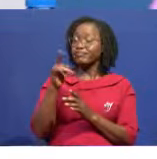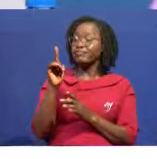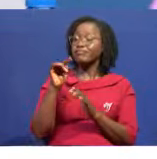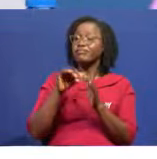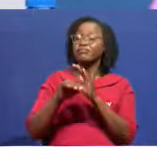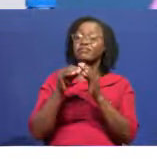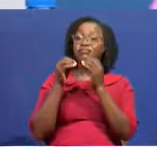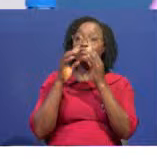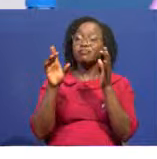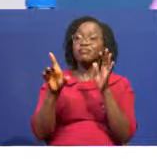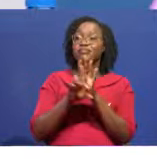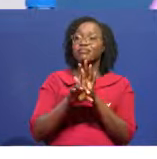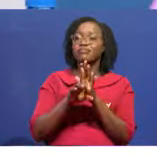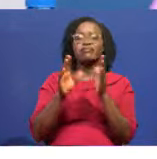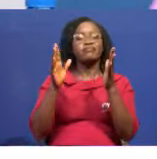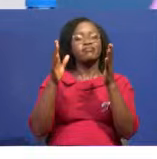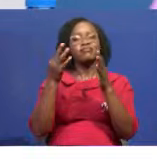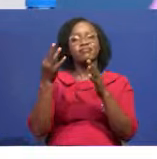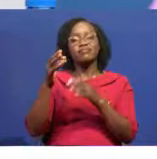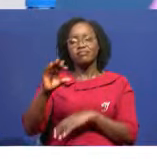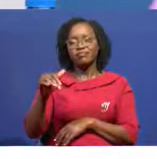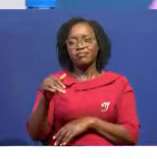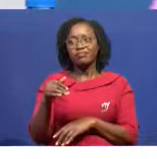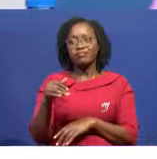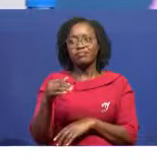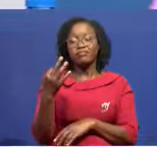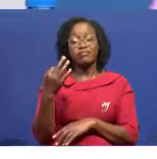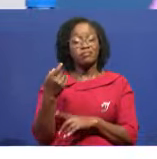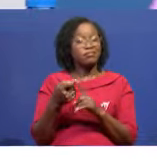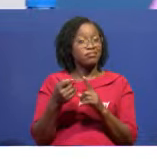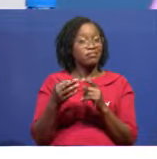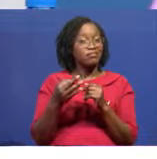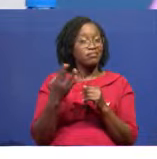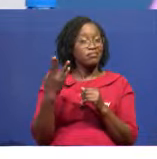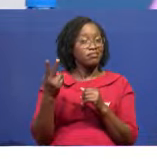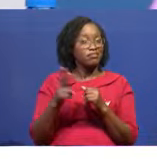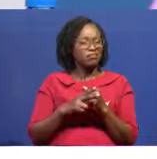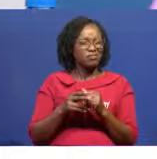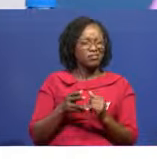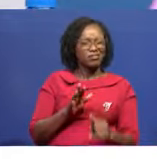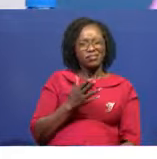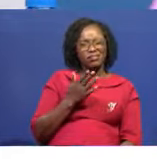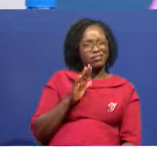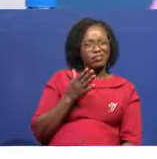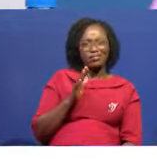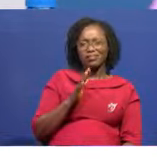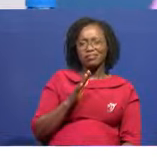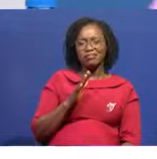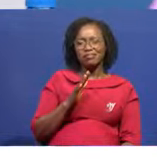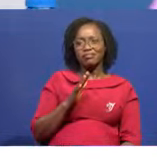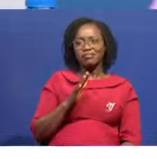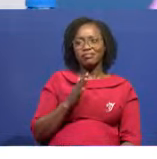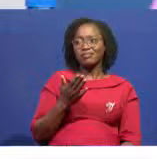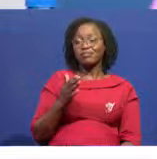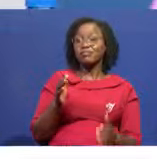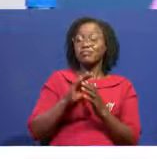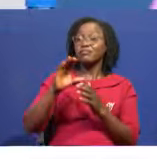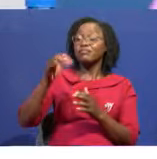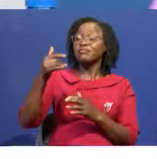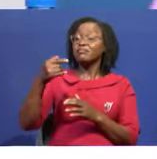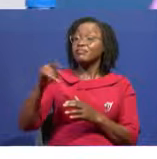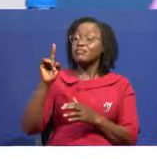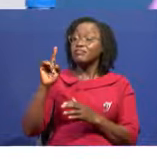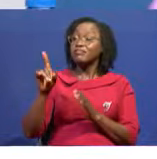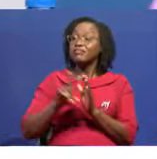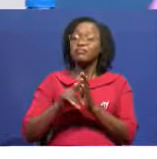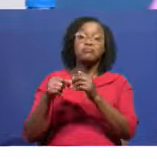to Information law. So we applaud the 3 counties. But 3 out of 47, not so good. Take into account we don't have big cities that have passed the law. So